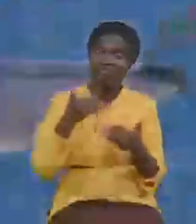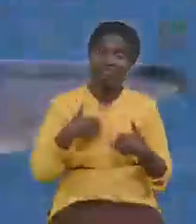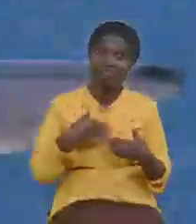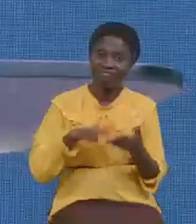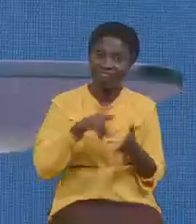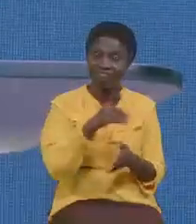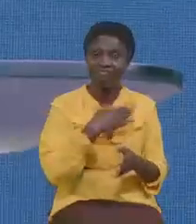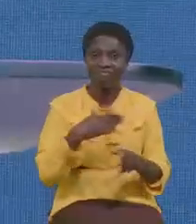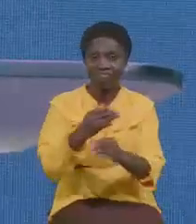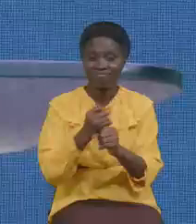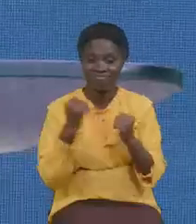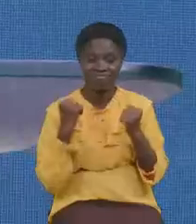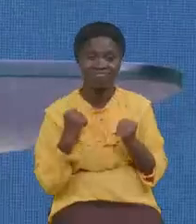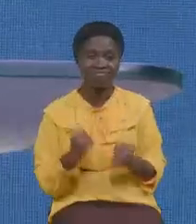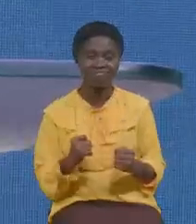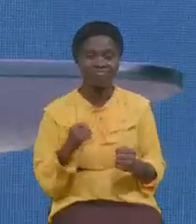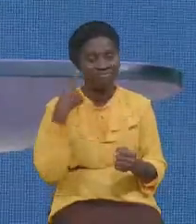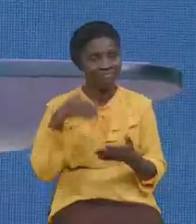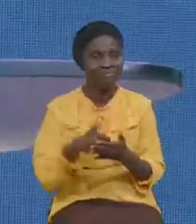return the slip to them.